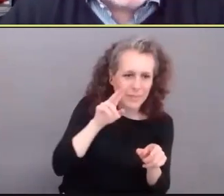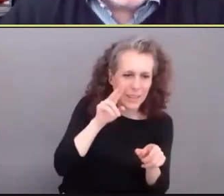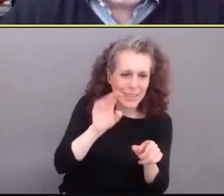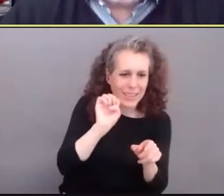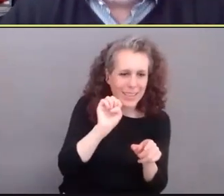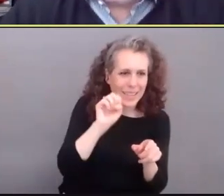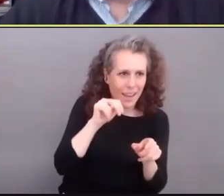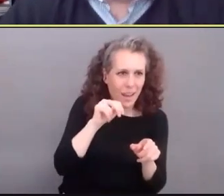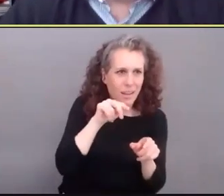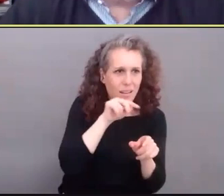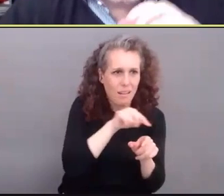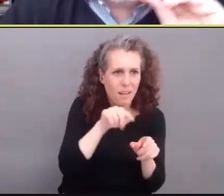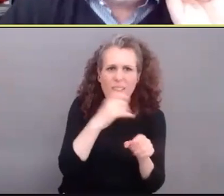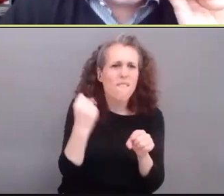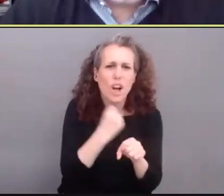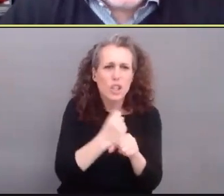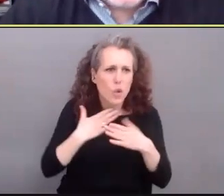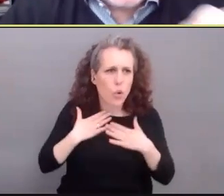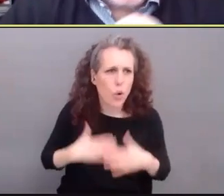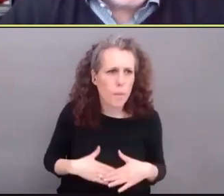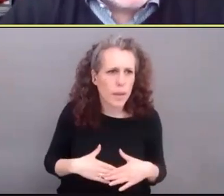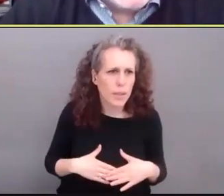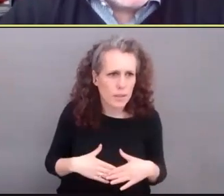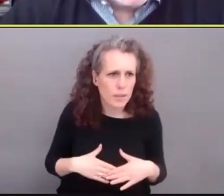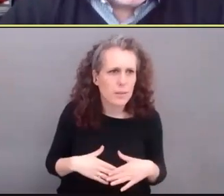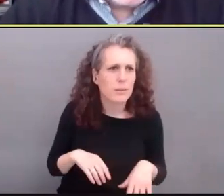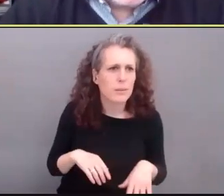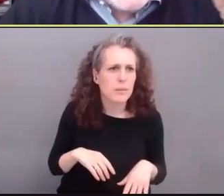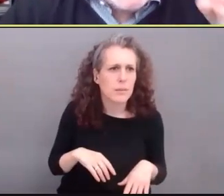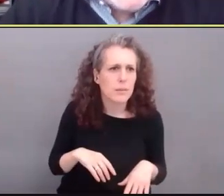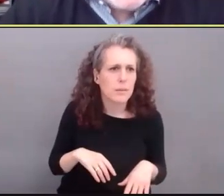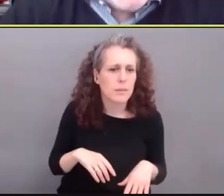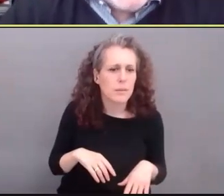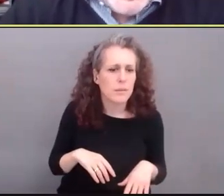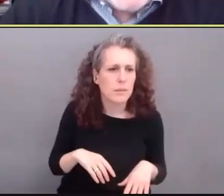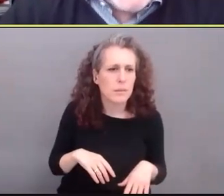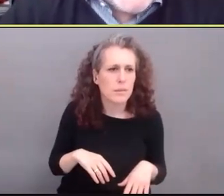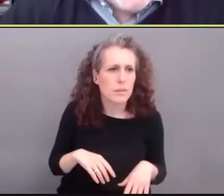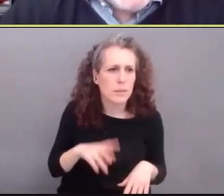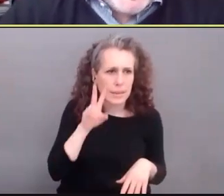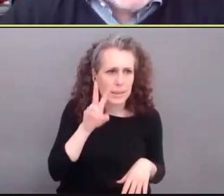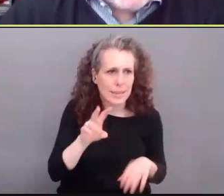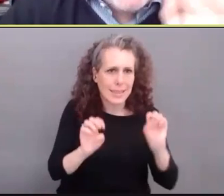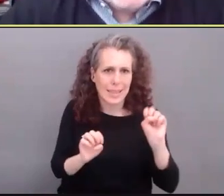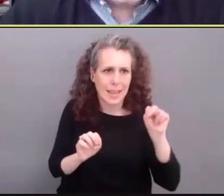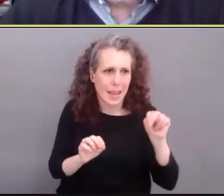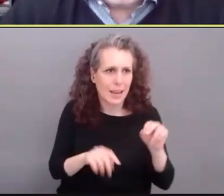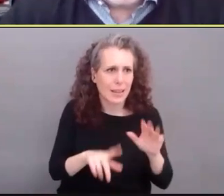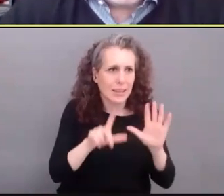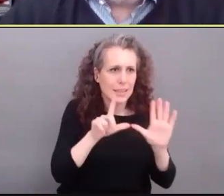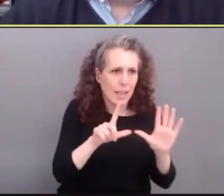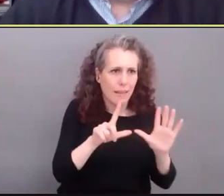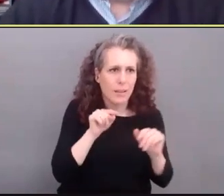functional requirement is about signates. We can select this from EN 713 letter B.